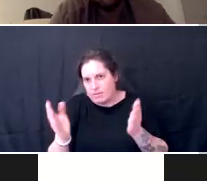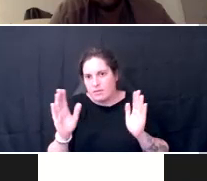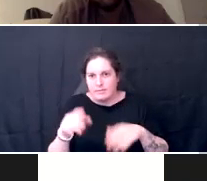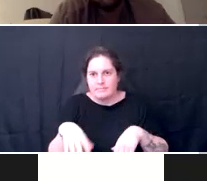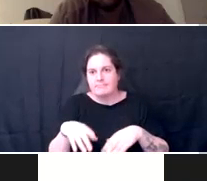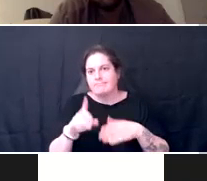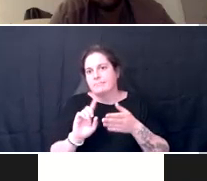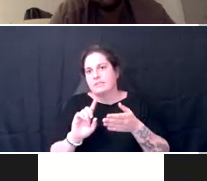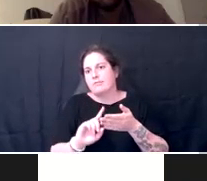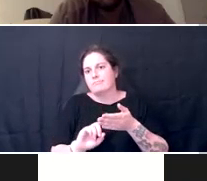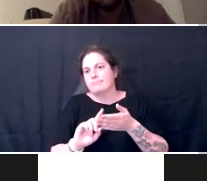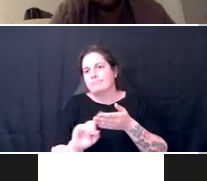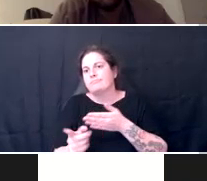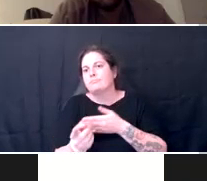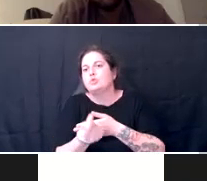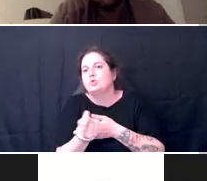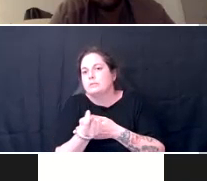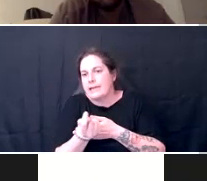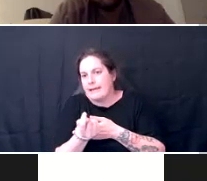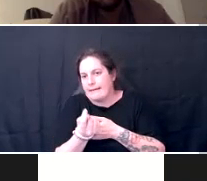Tuesday. That way,